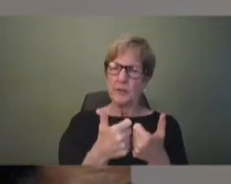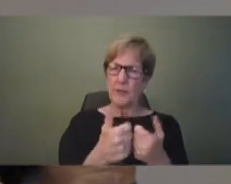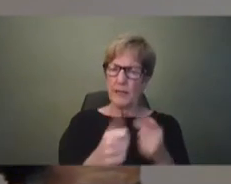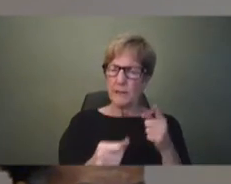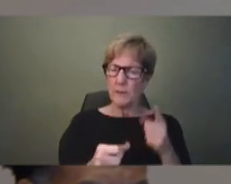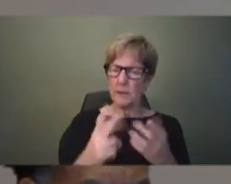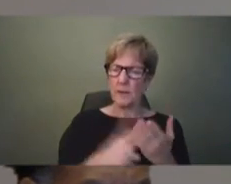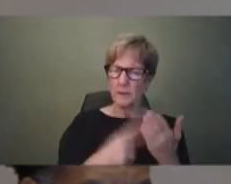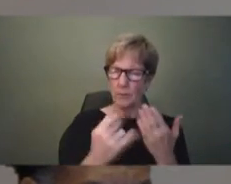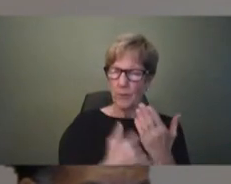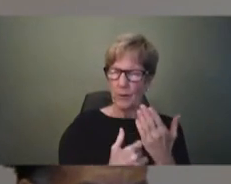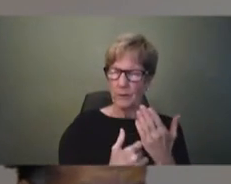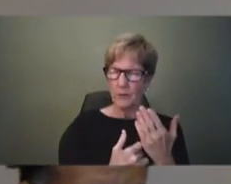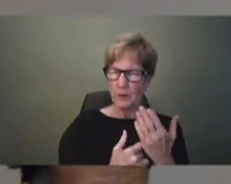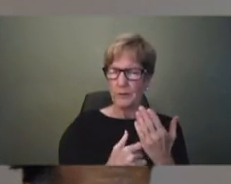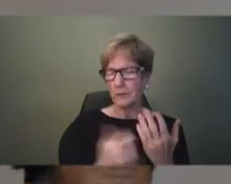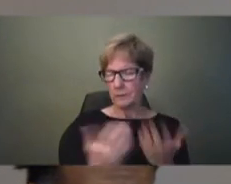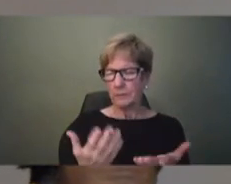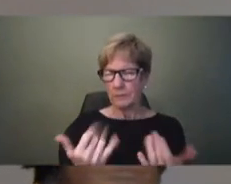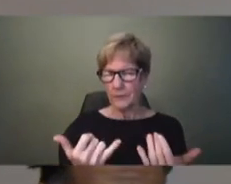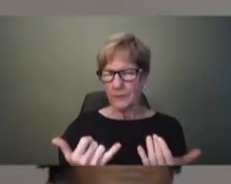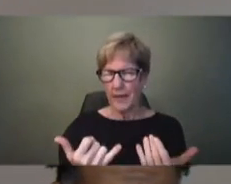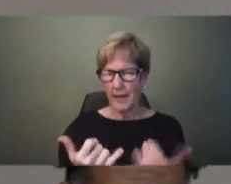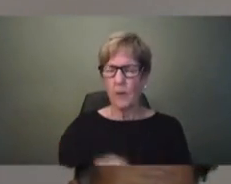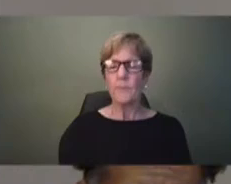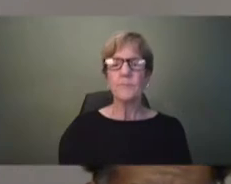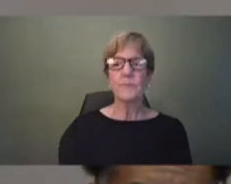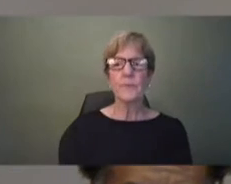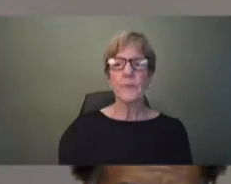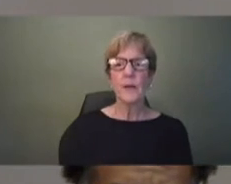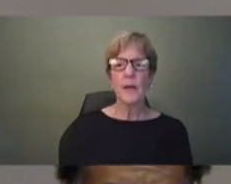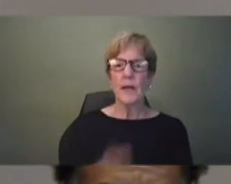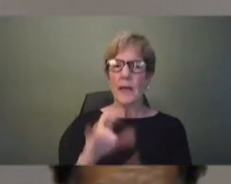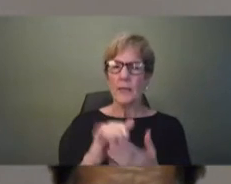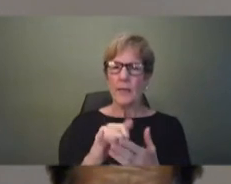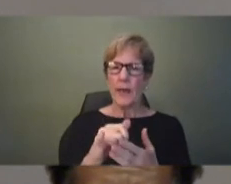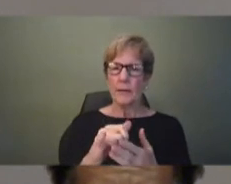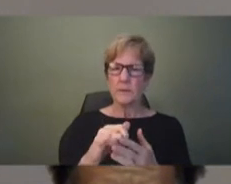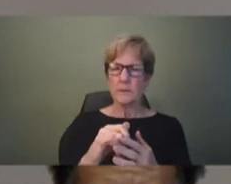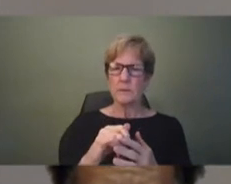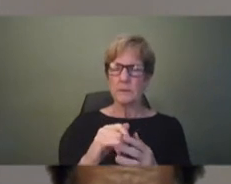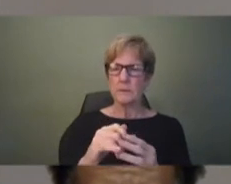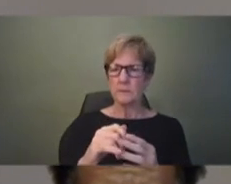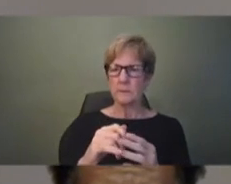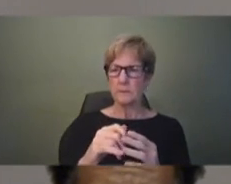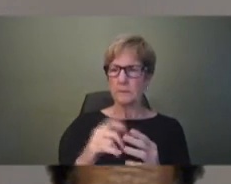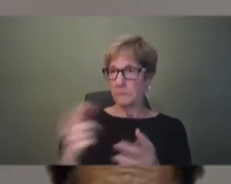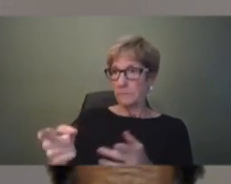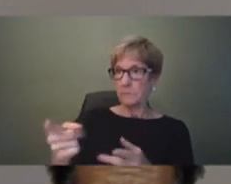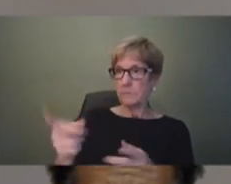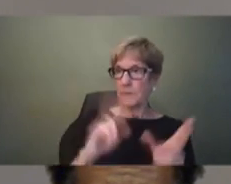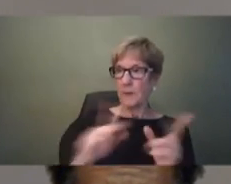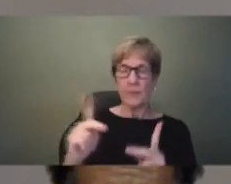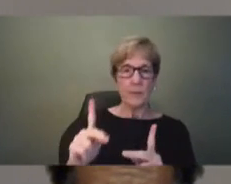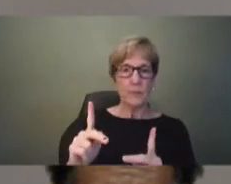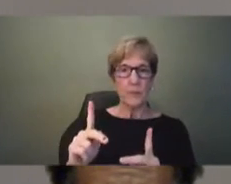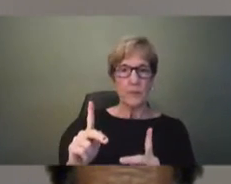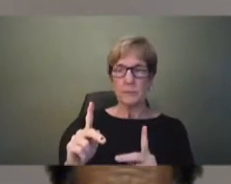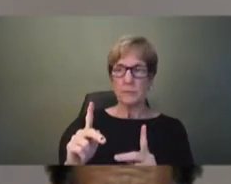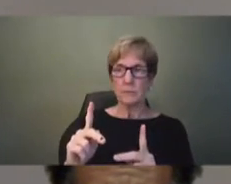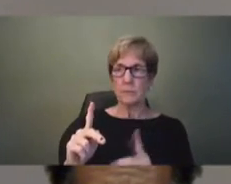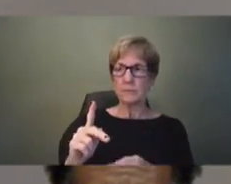as it sits now and um that it's reflective in in the voice of the community coming out with